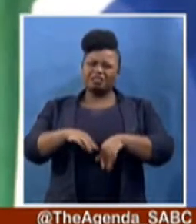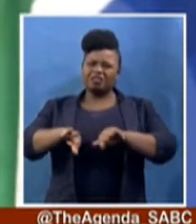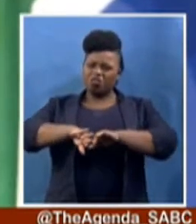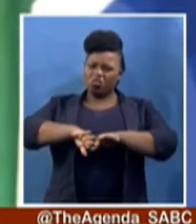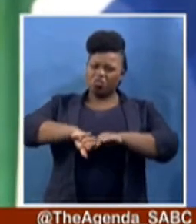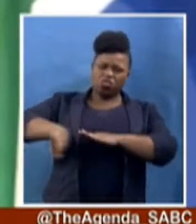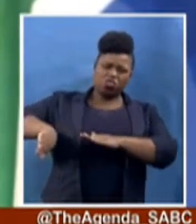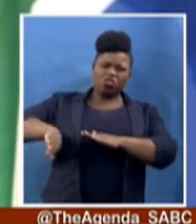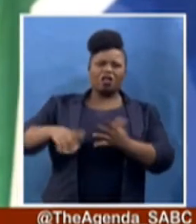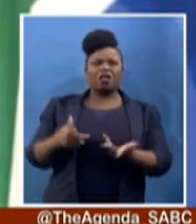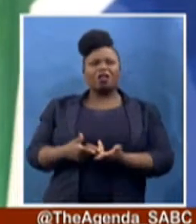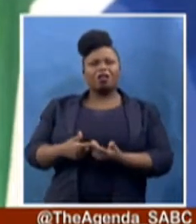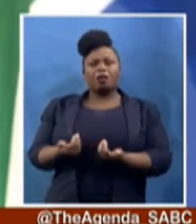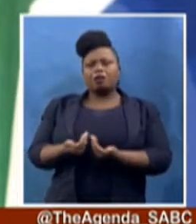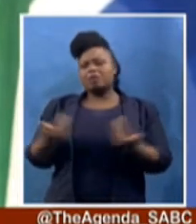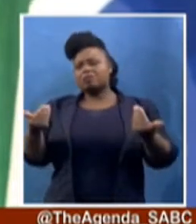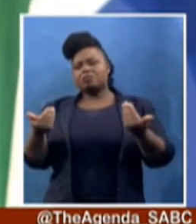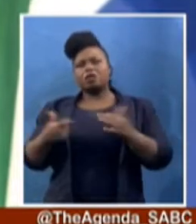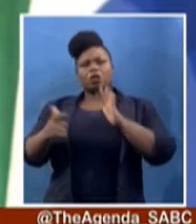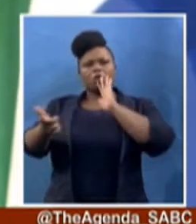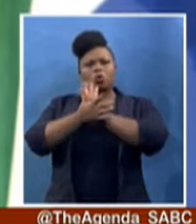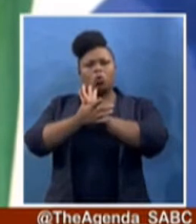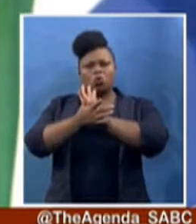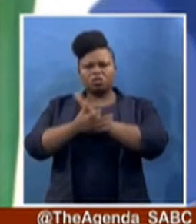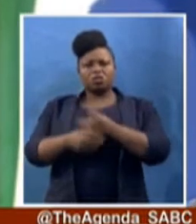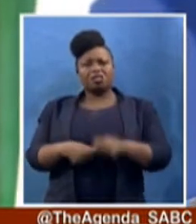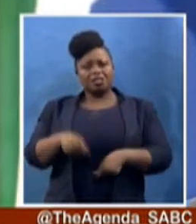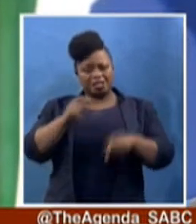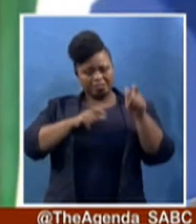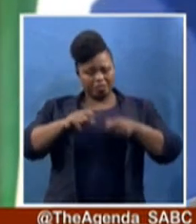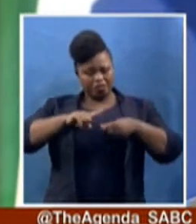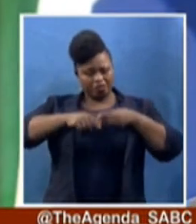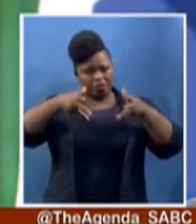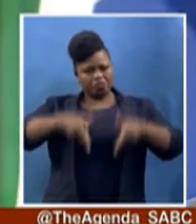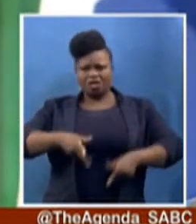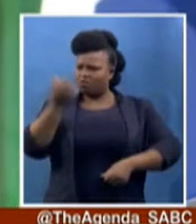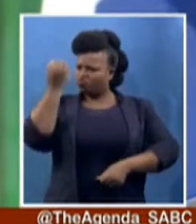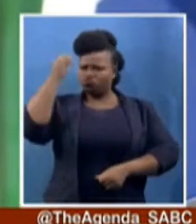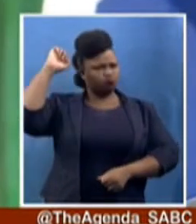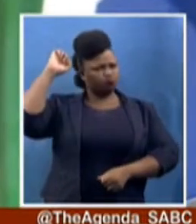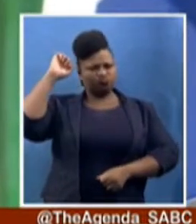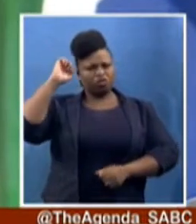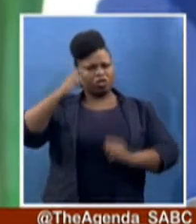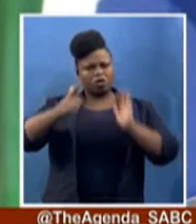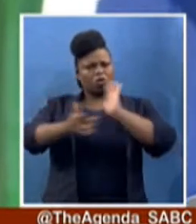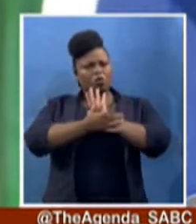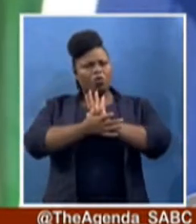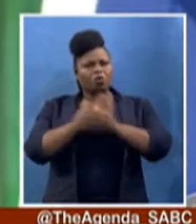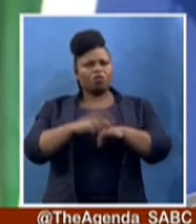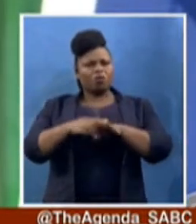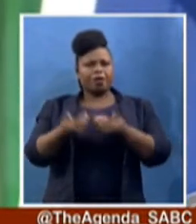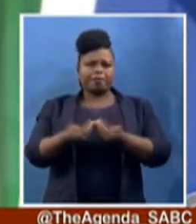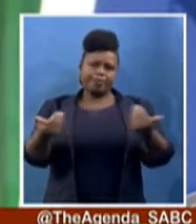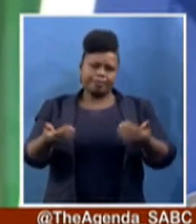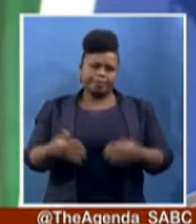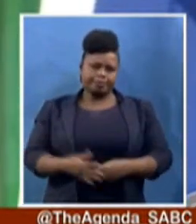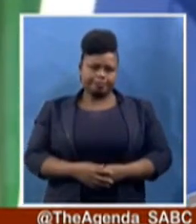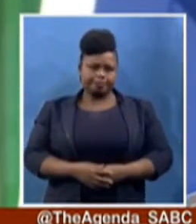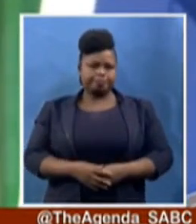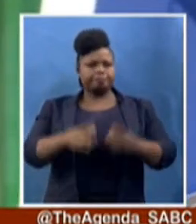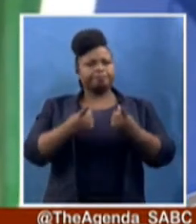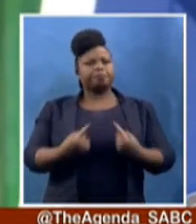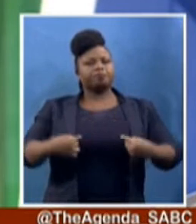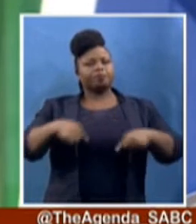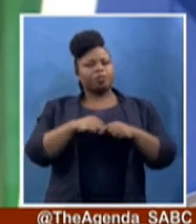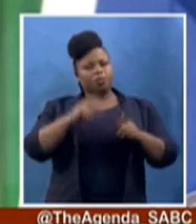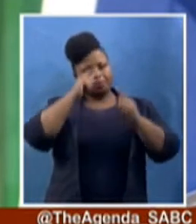these laws. We particularly salute the resistance of the women of